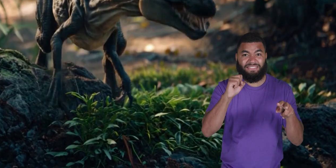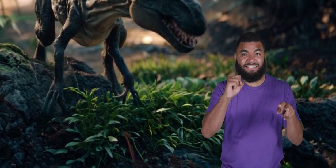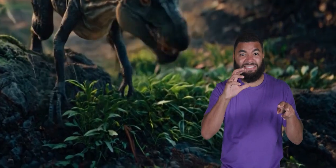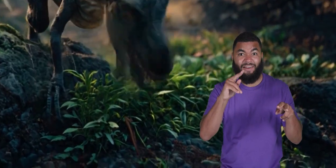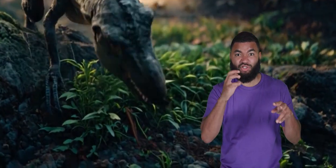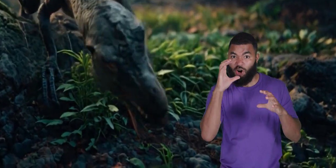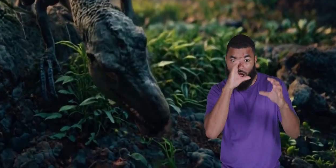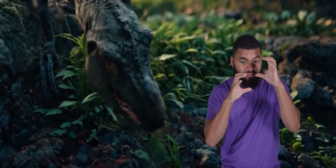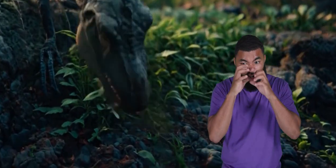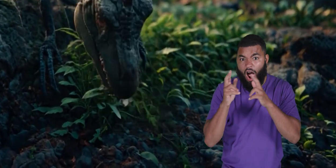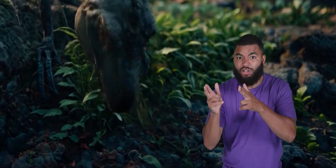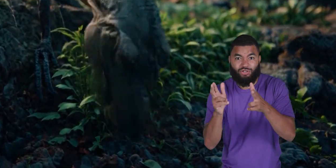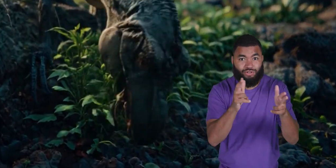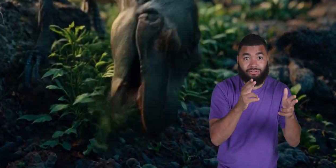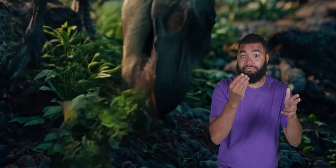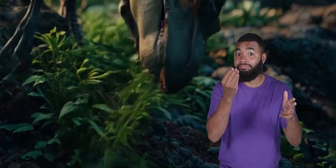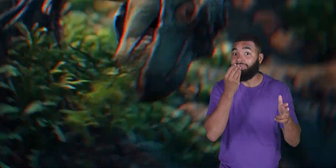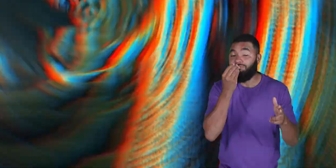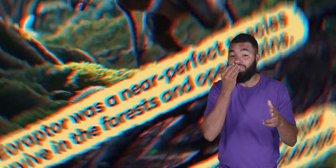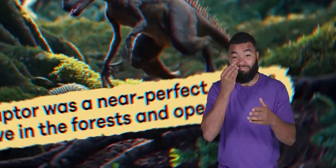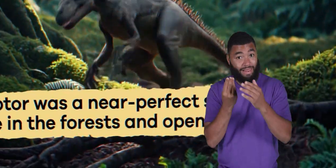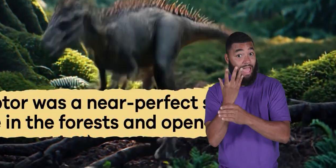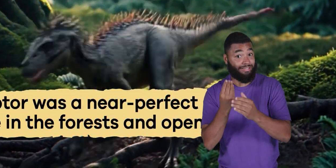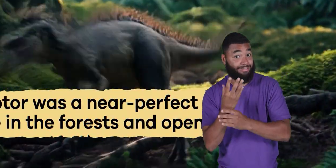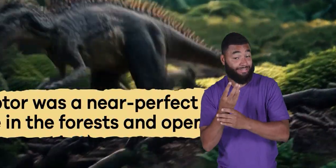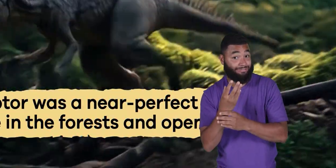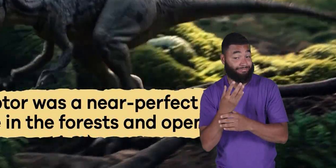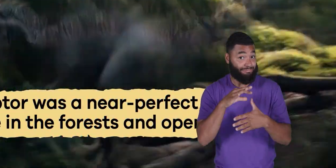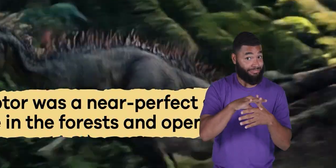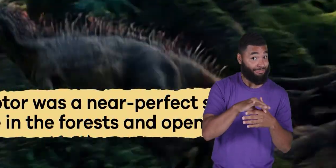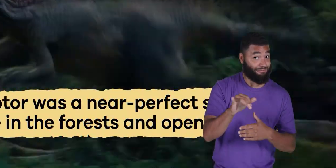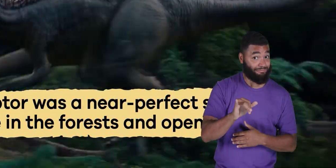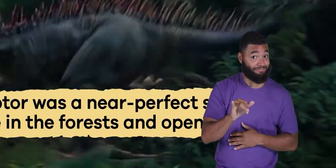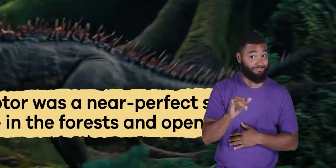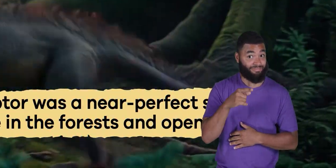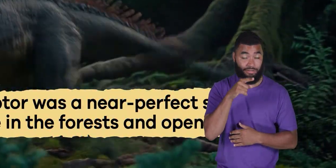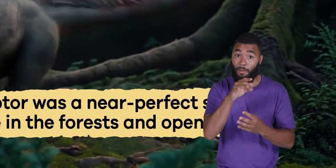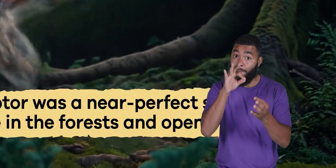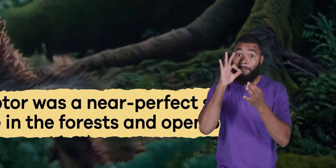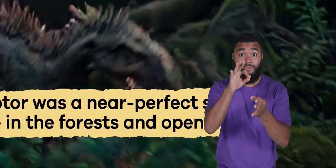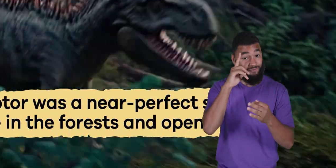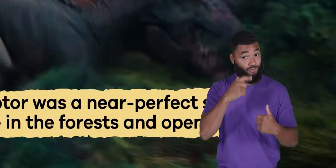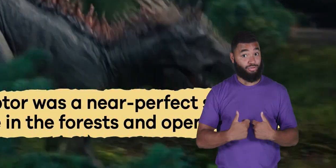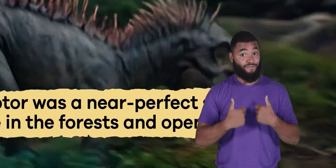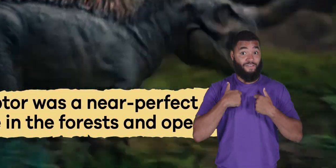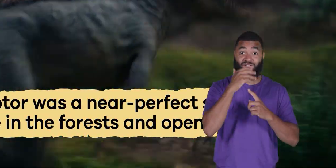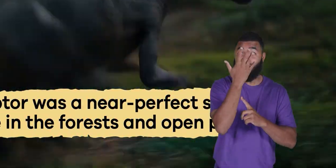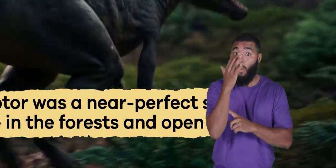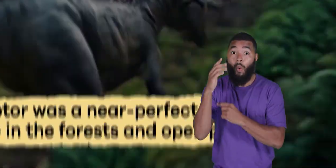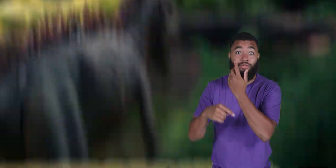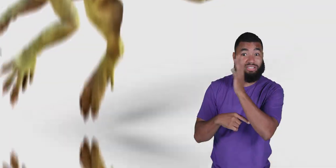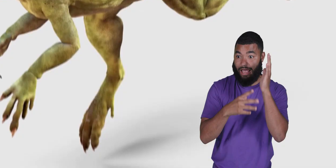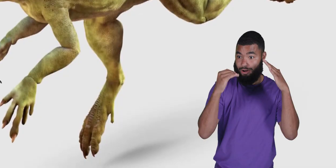and used its long neck to feed on plants. It was a near-perfect species to survive in the forests and open